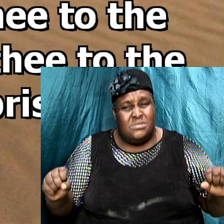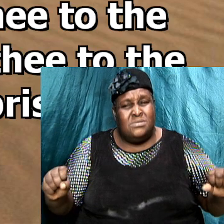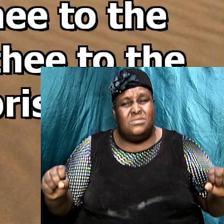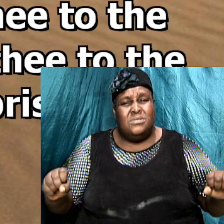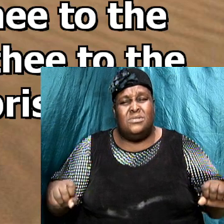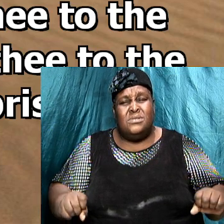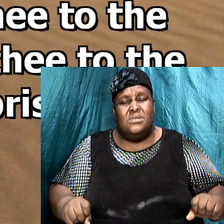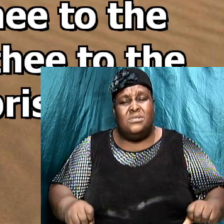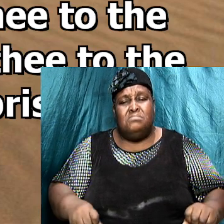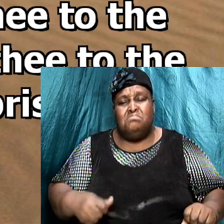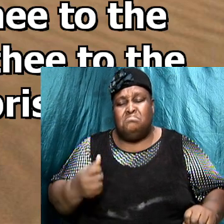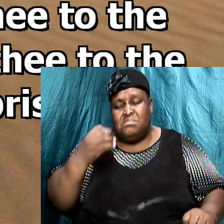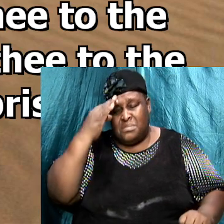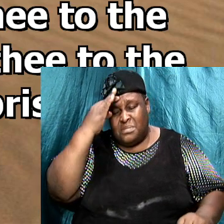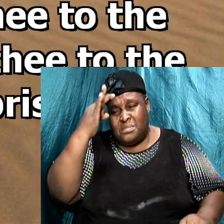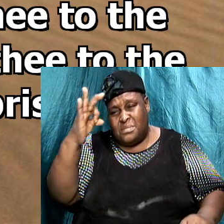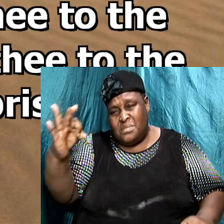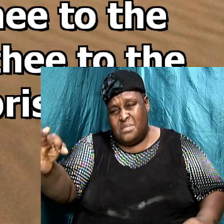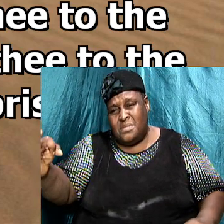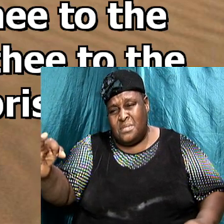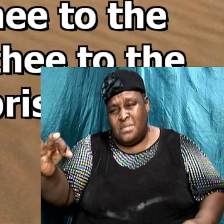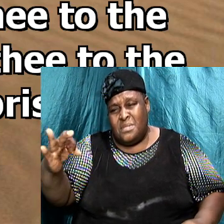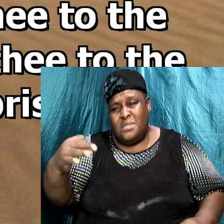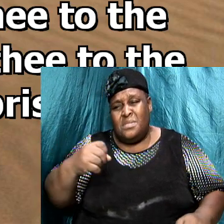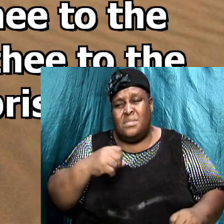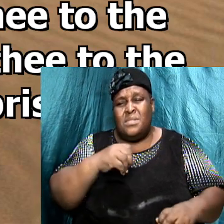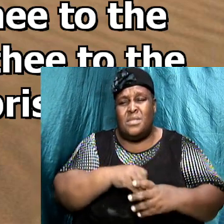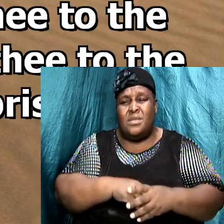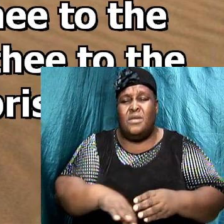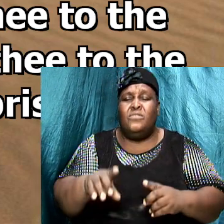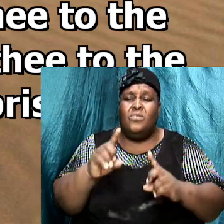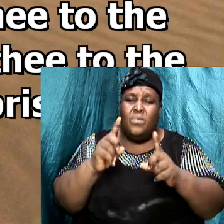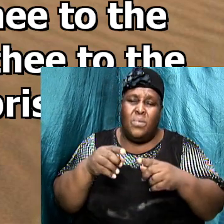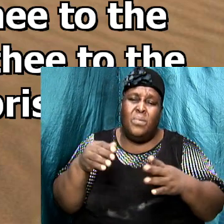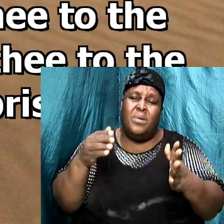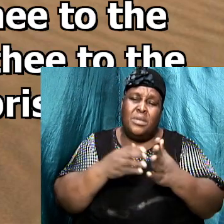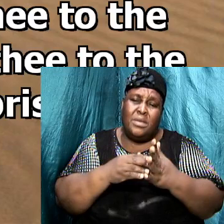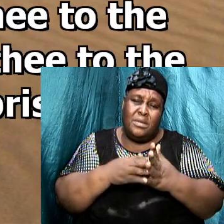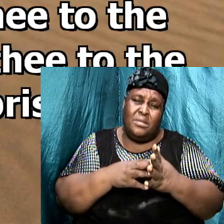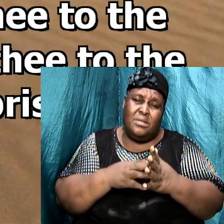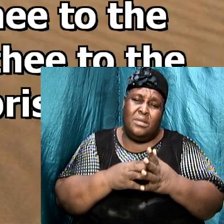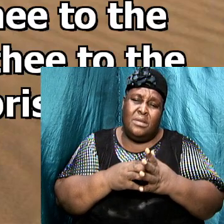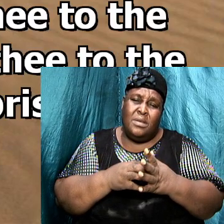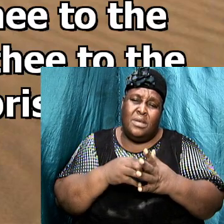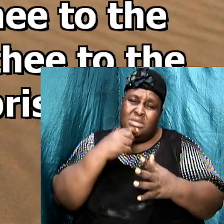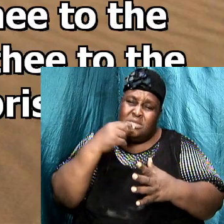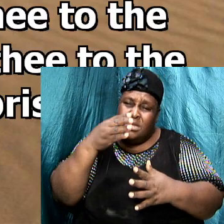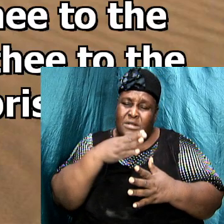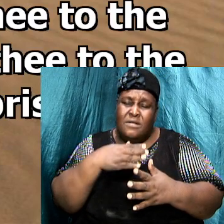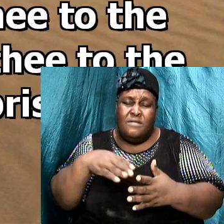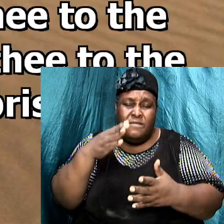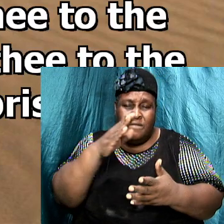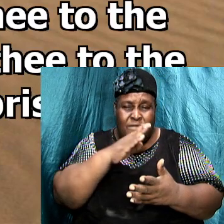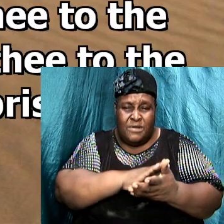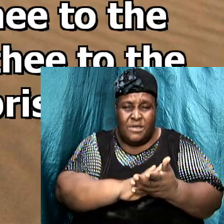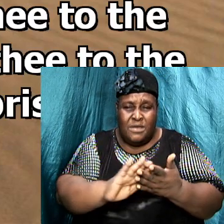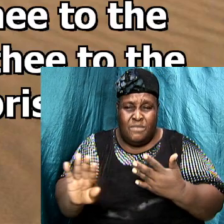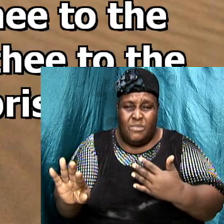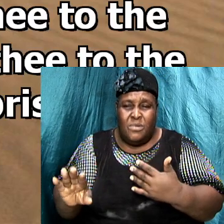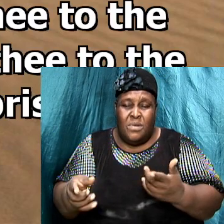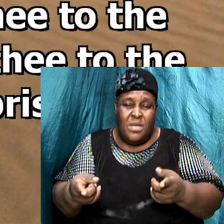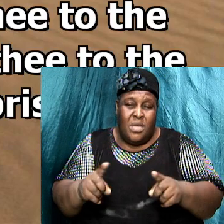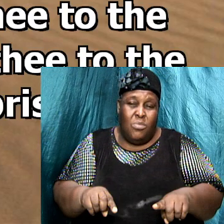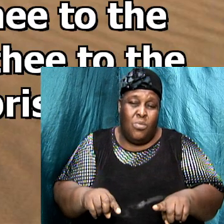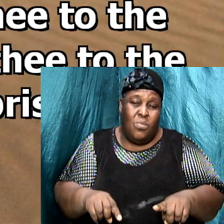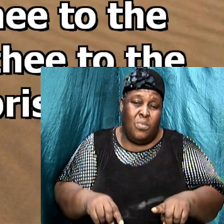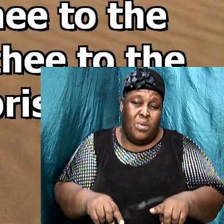save any future, in the future, that you have to go back to him and say, look here, forgive me. But while he's there with